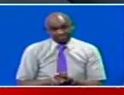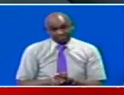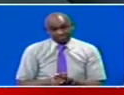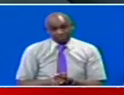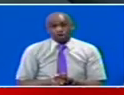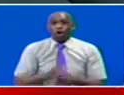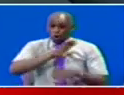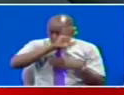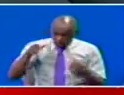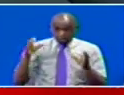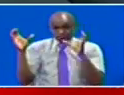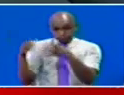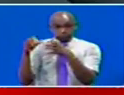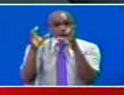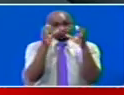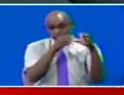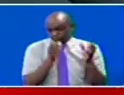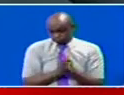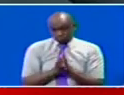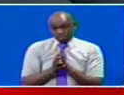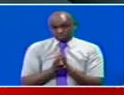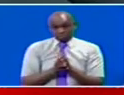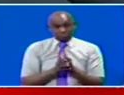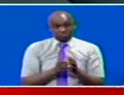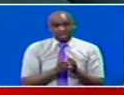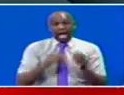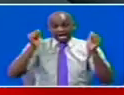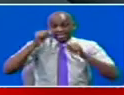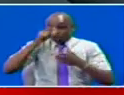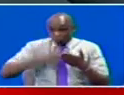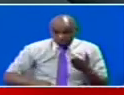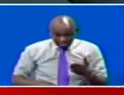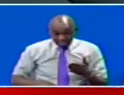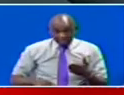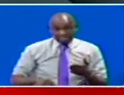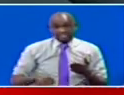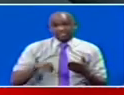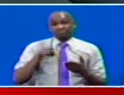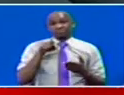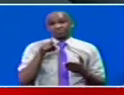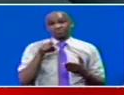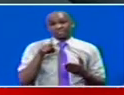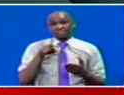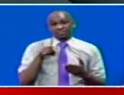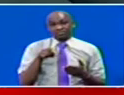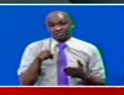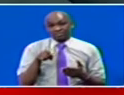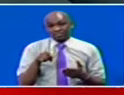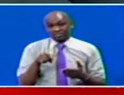That all parties agree that there shall not be